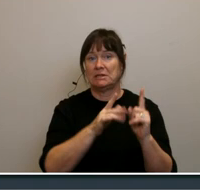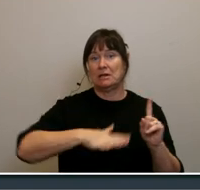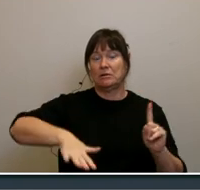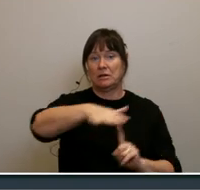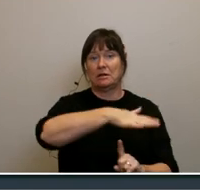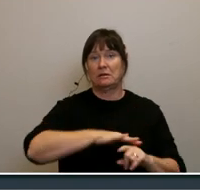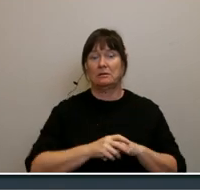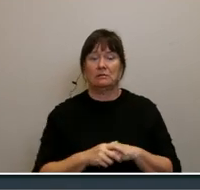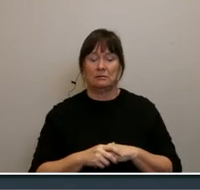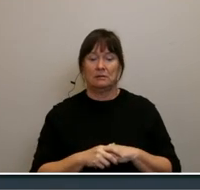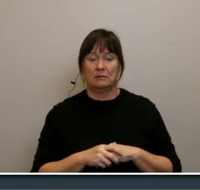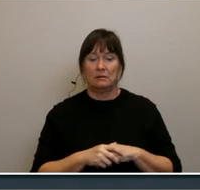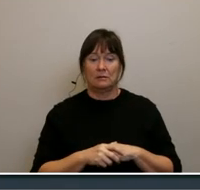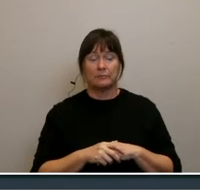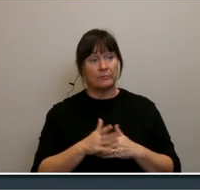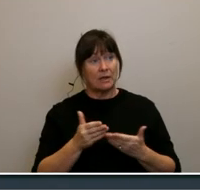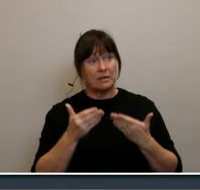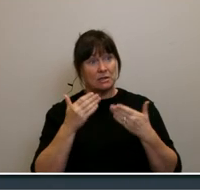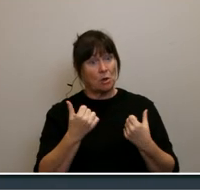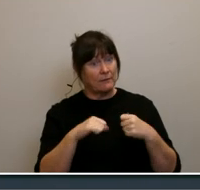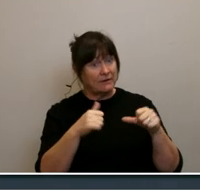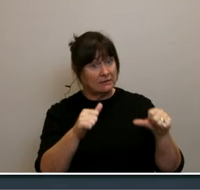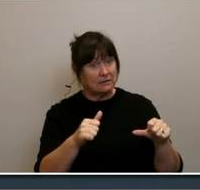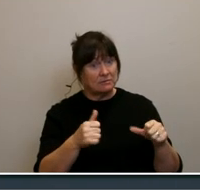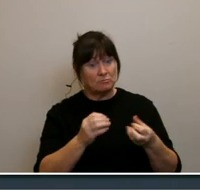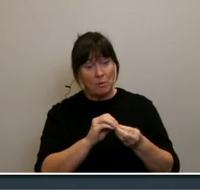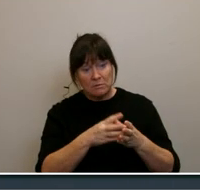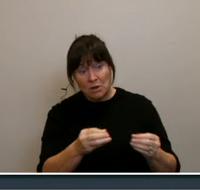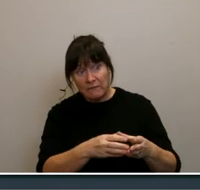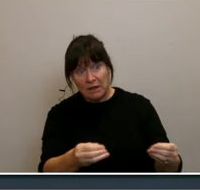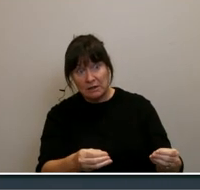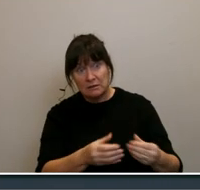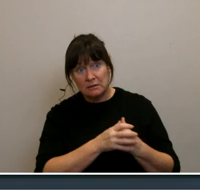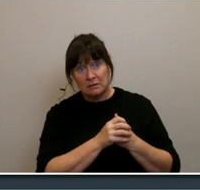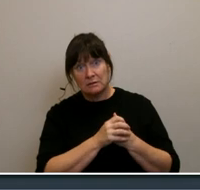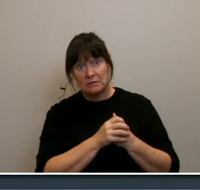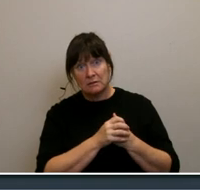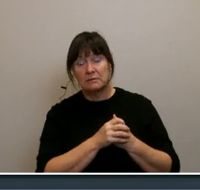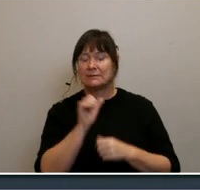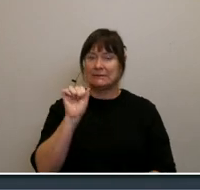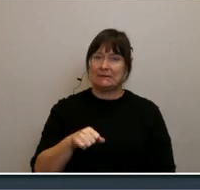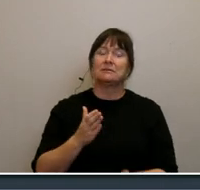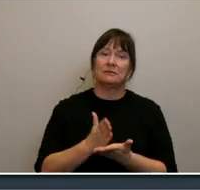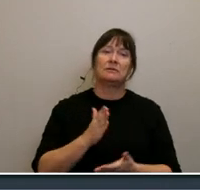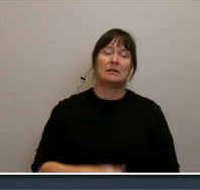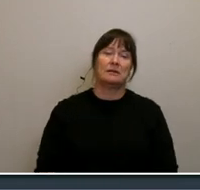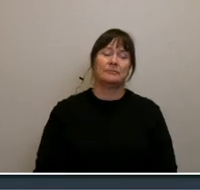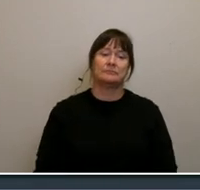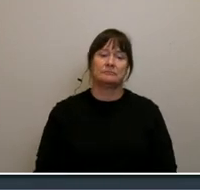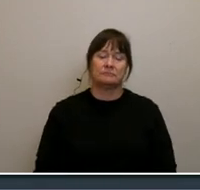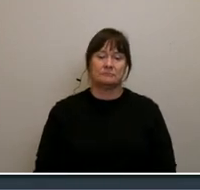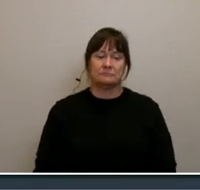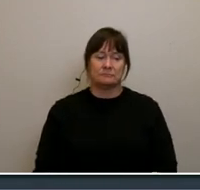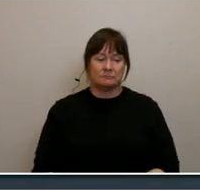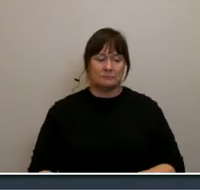And are they demonstrating effectiveness around resolving some of the problems that have been raised with them? Absolutely, yes. Thank